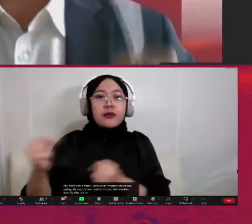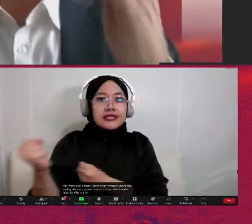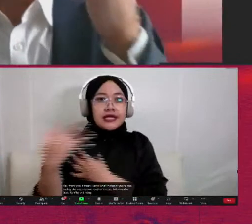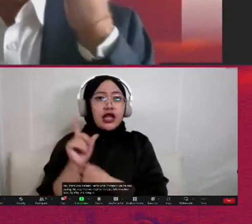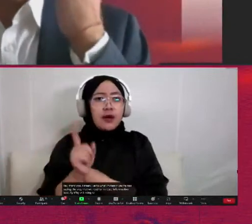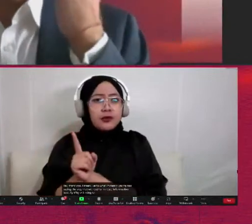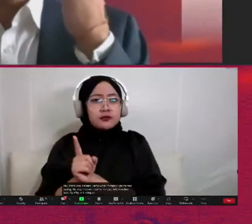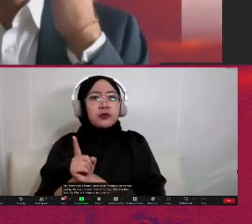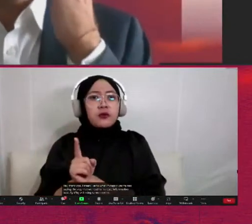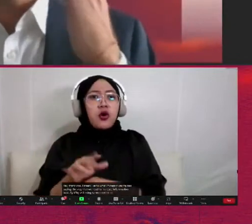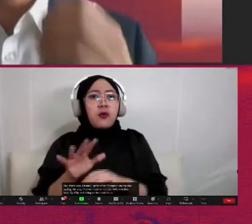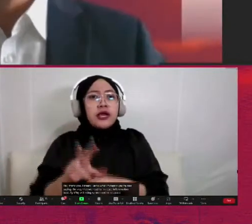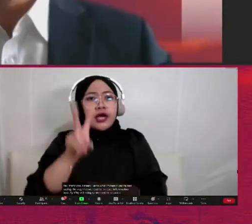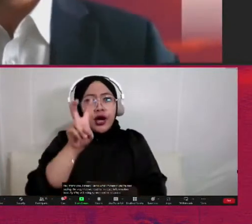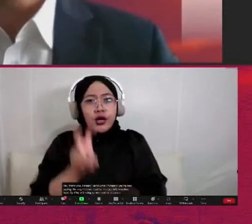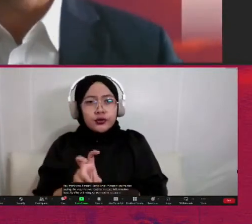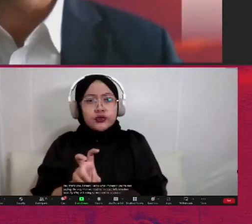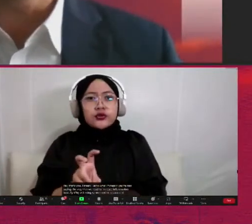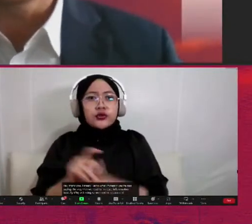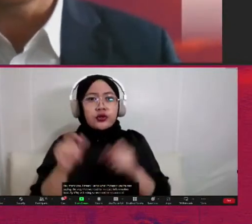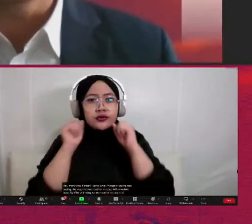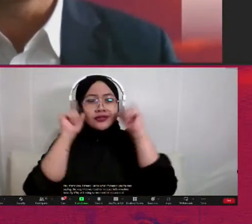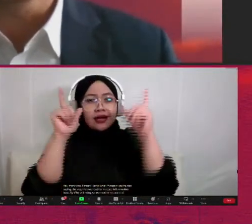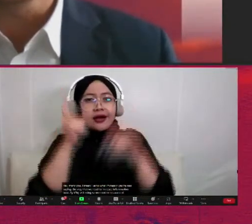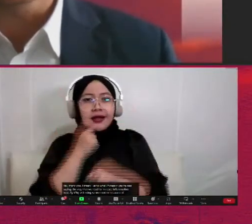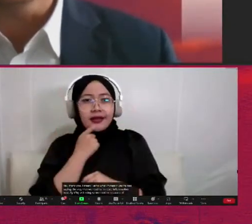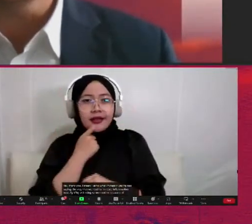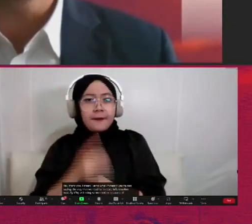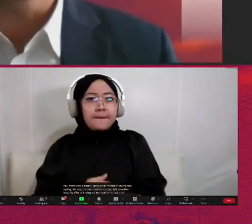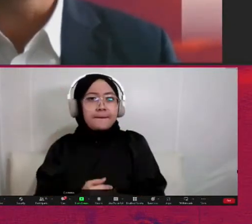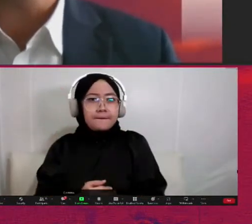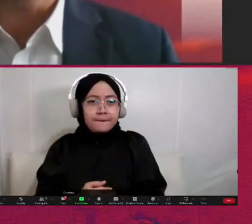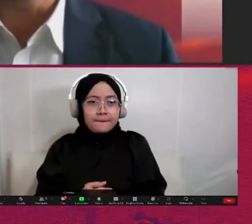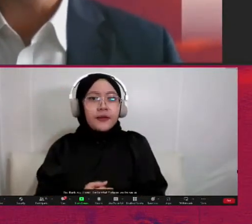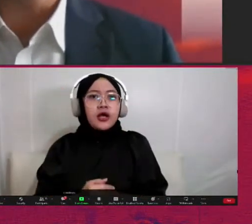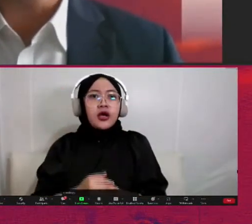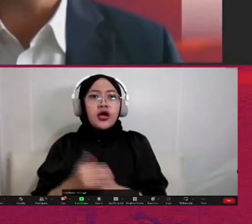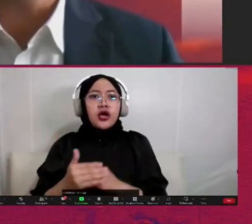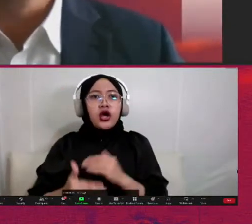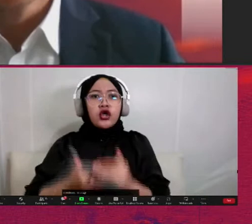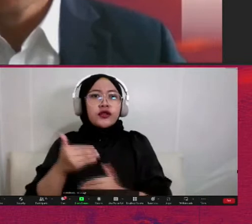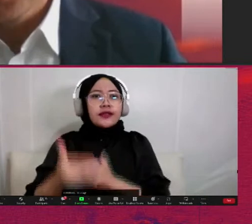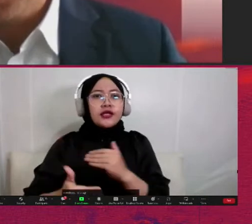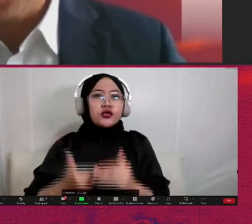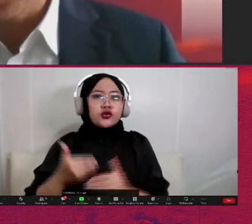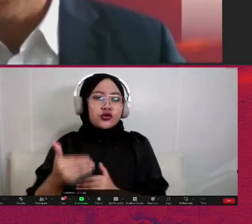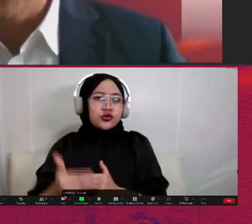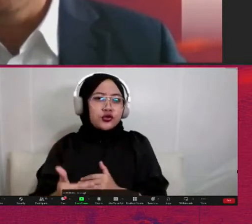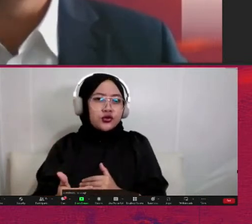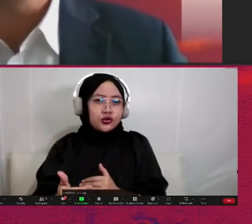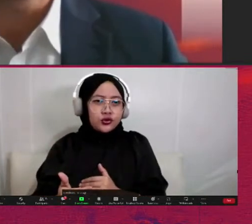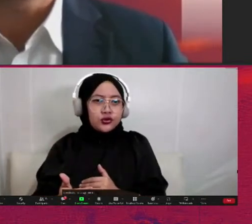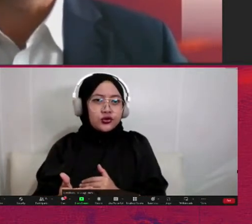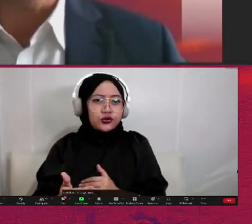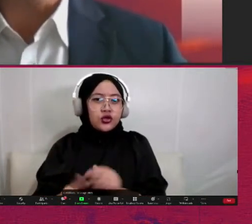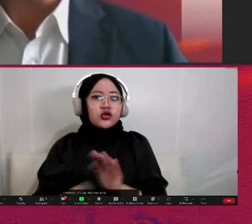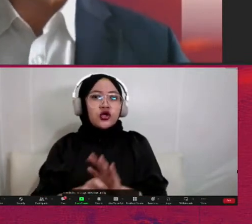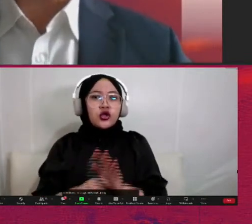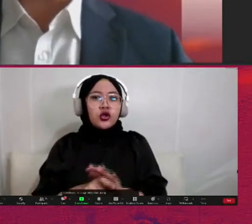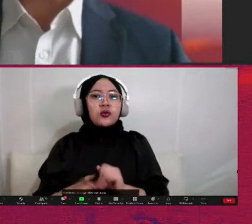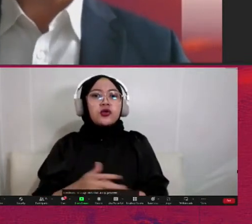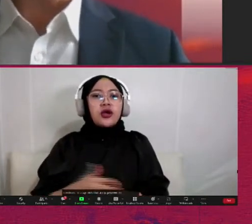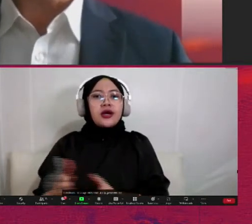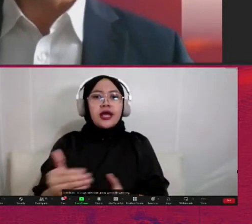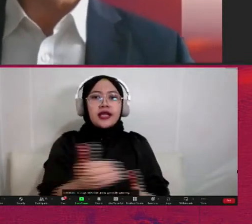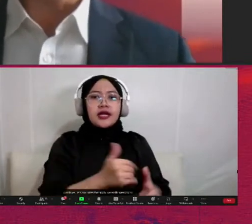doing so, we need to be aware of continuous, let's say, rules that apply,